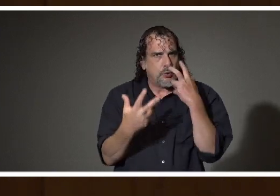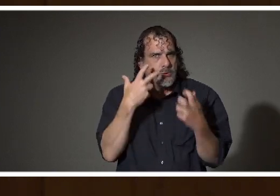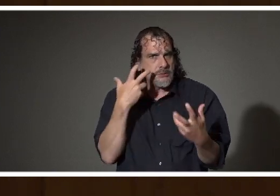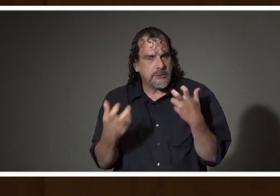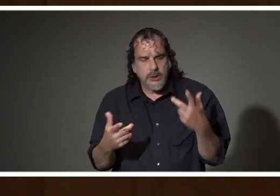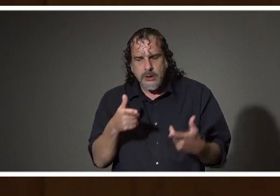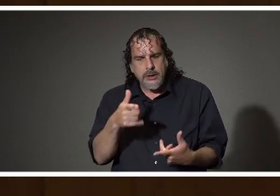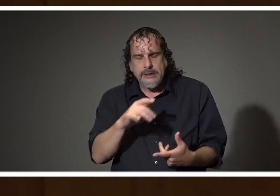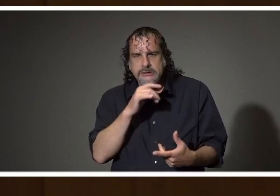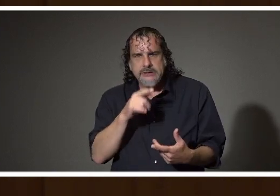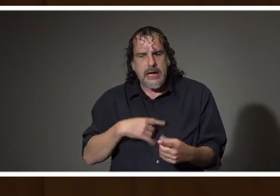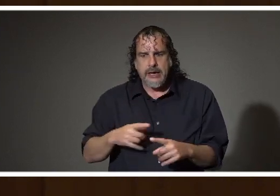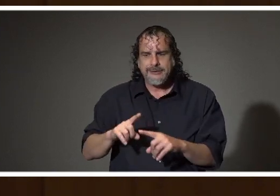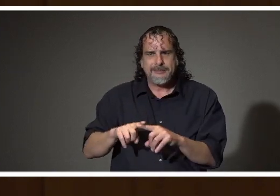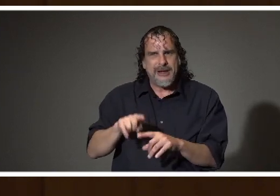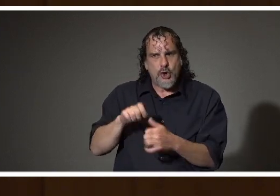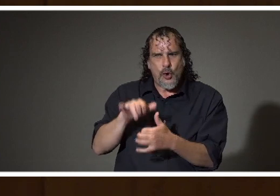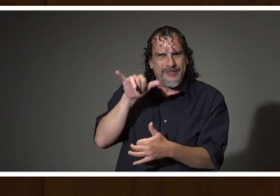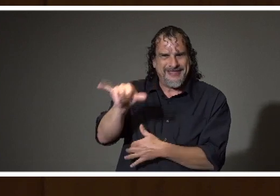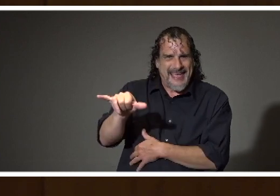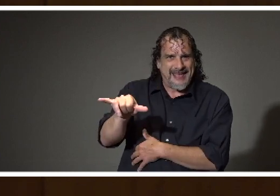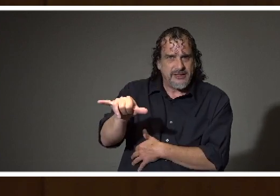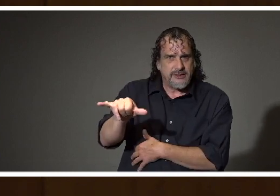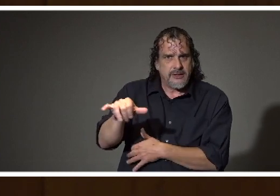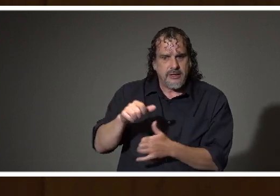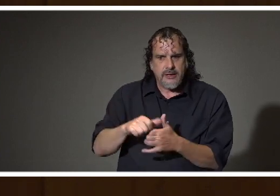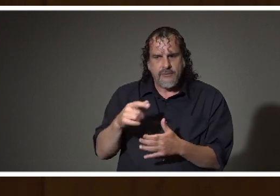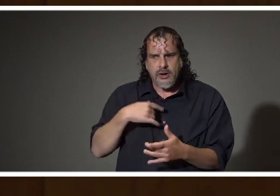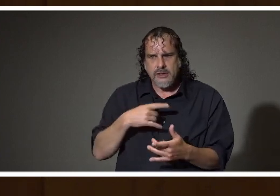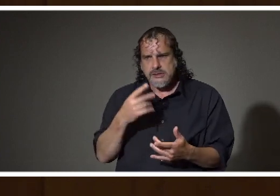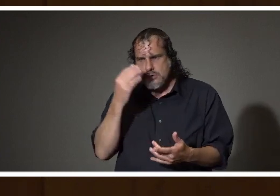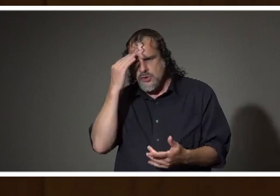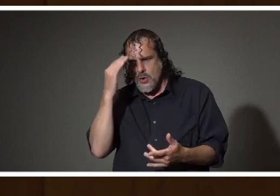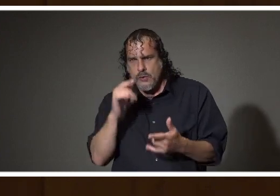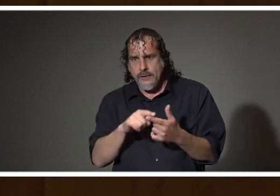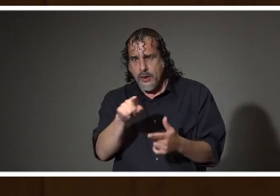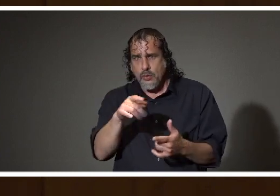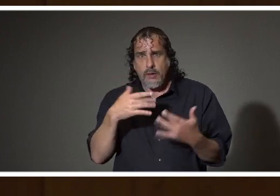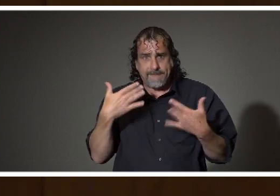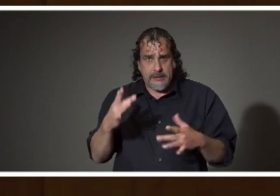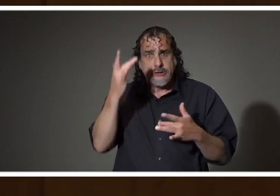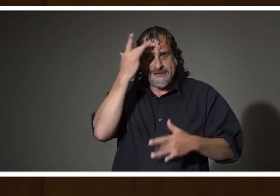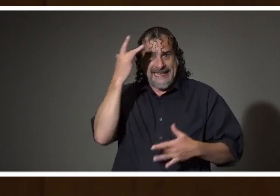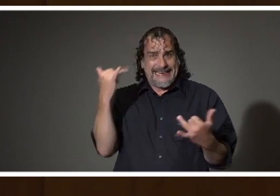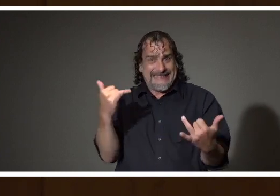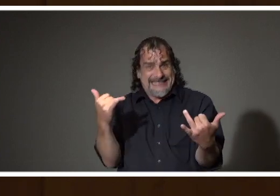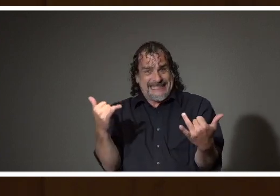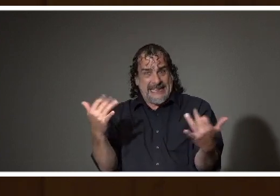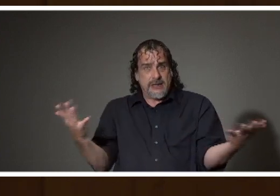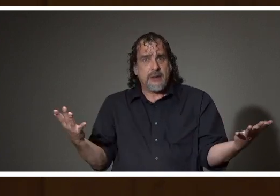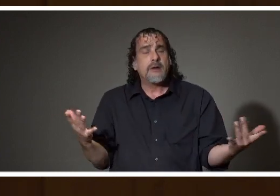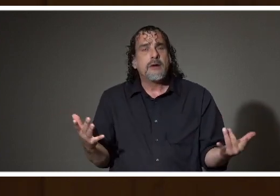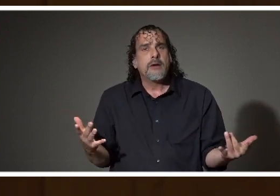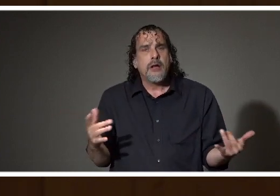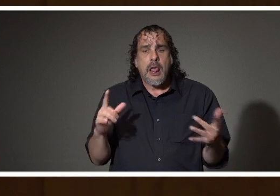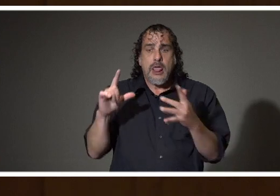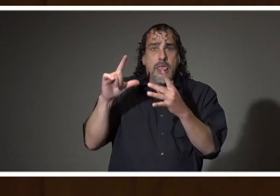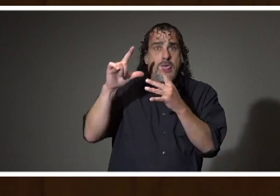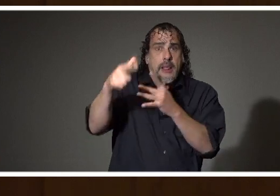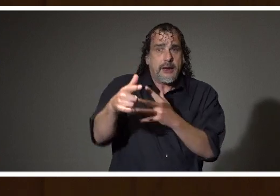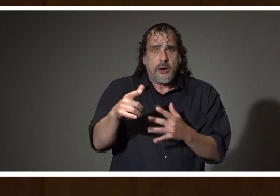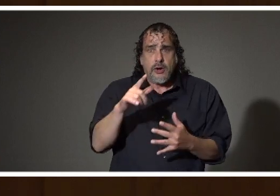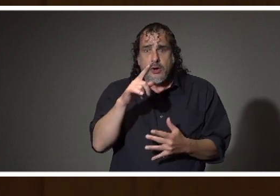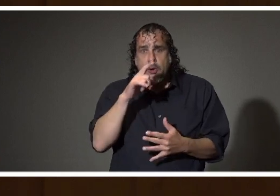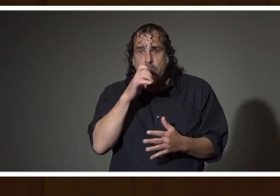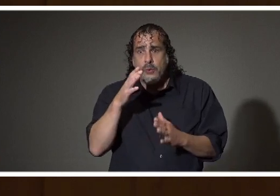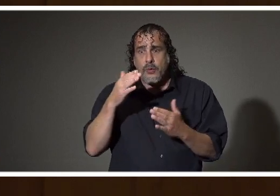not reliable. It's certainly not probably useful for diagnosing people who are sick right now. It eventually will be able to say who probably had